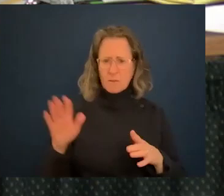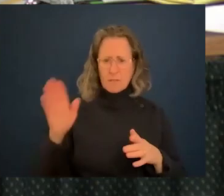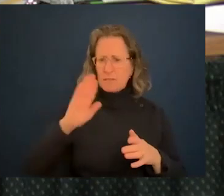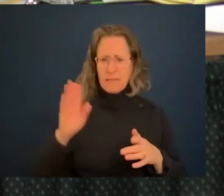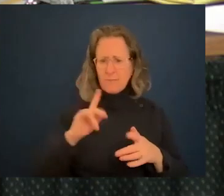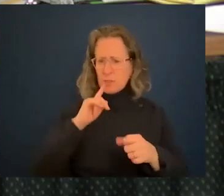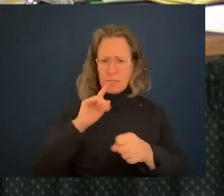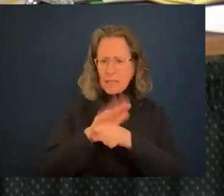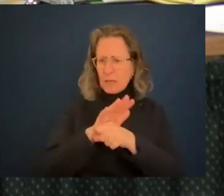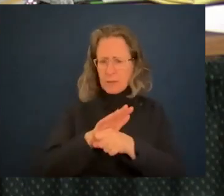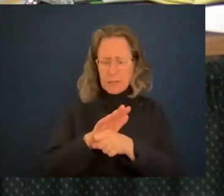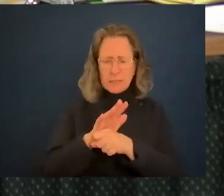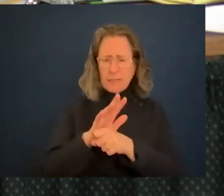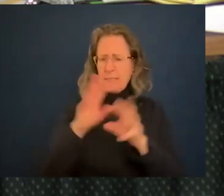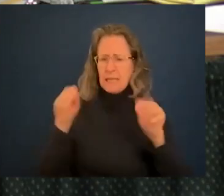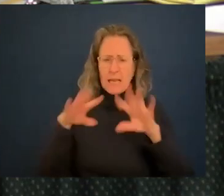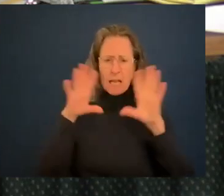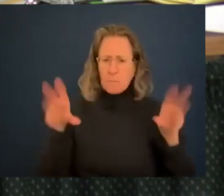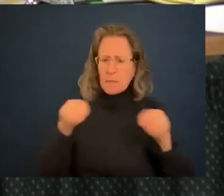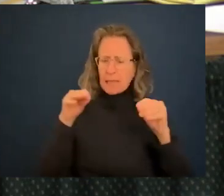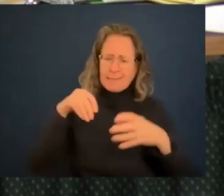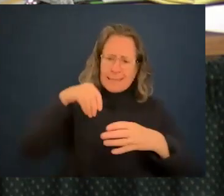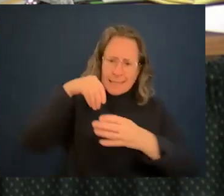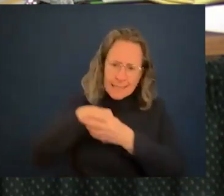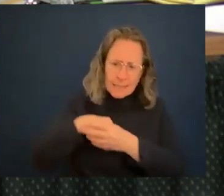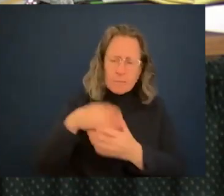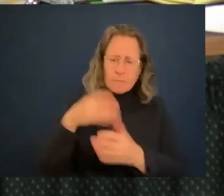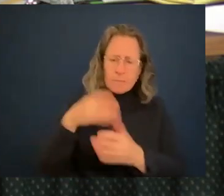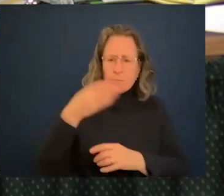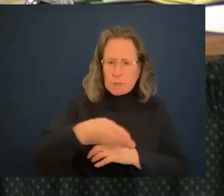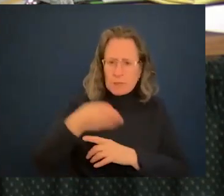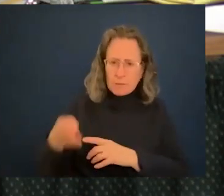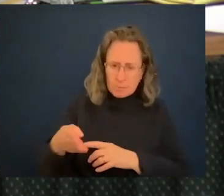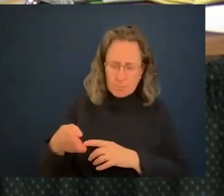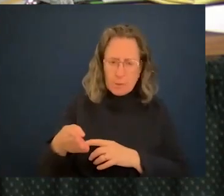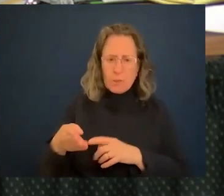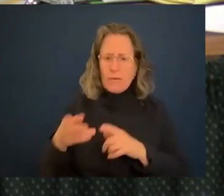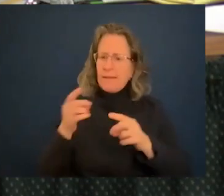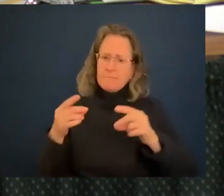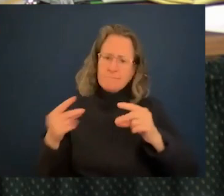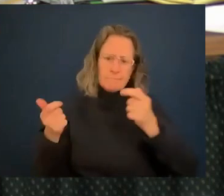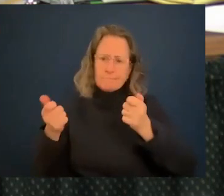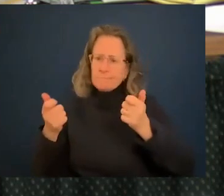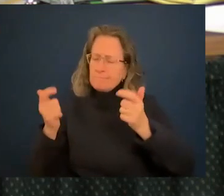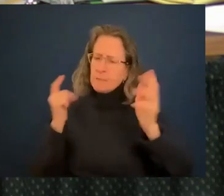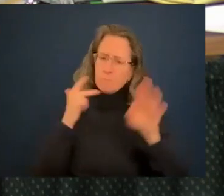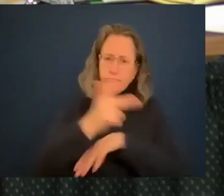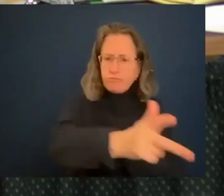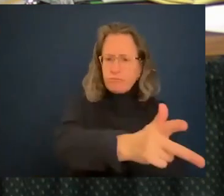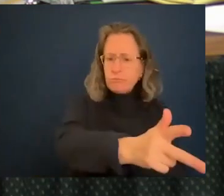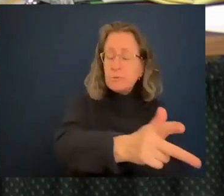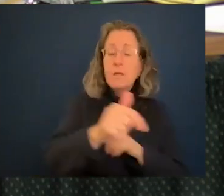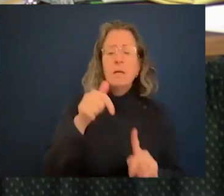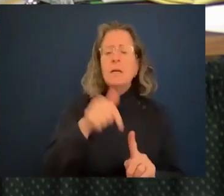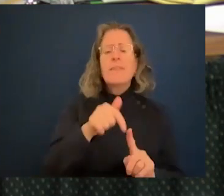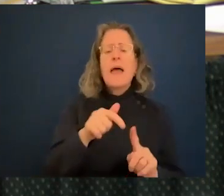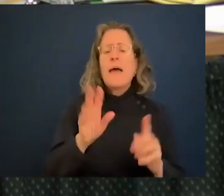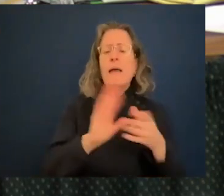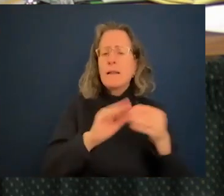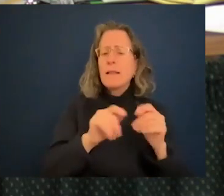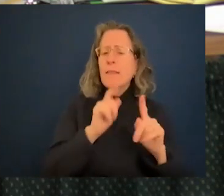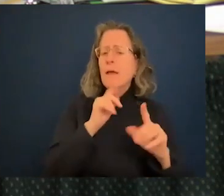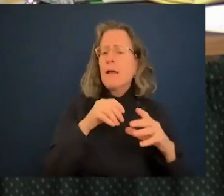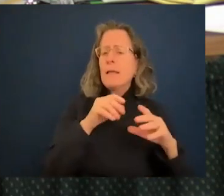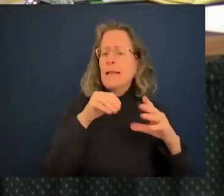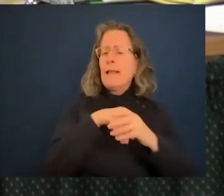ambulance was within 10 limits and available for Rapid deployment that's in reference to before the